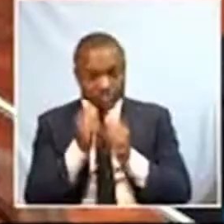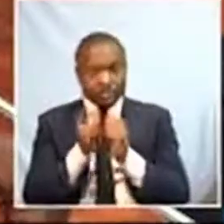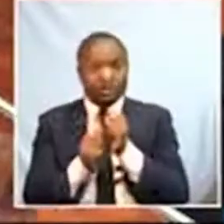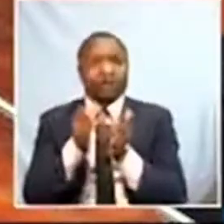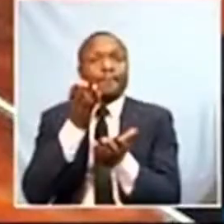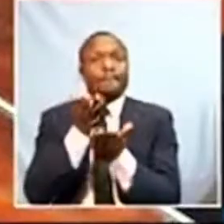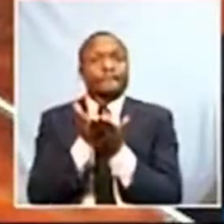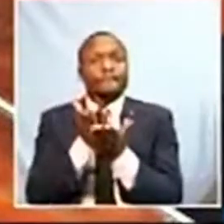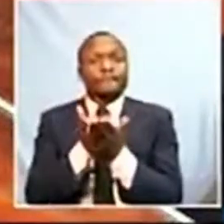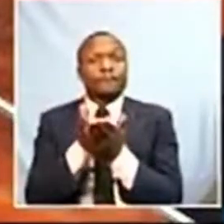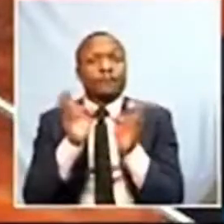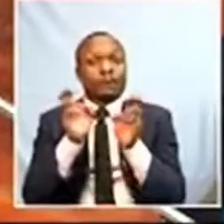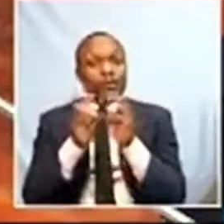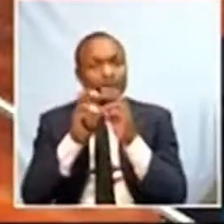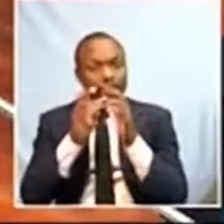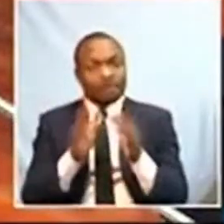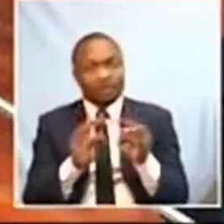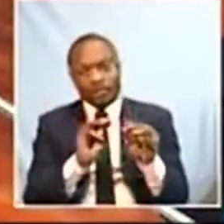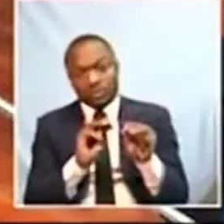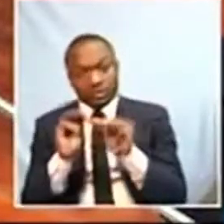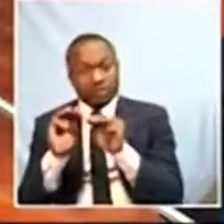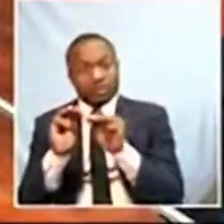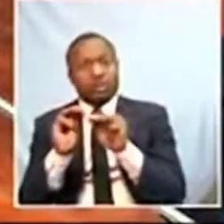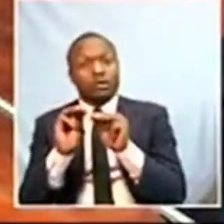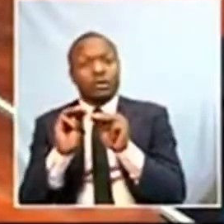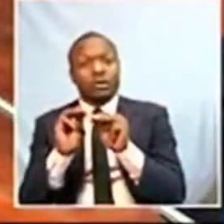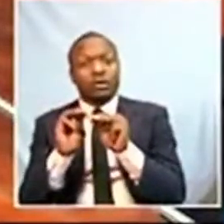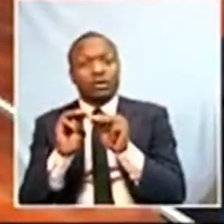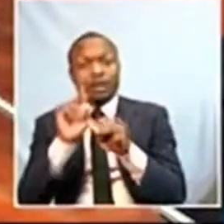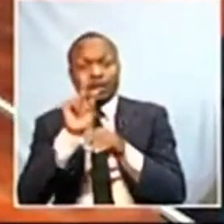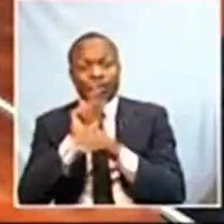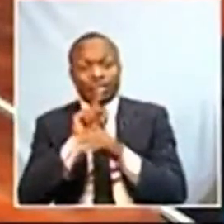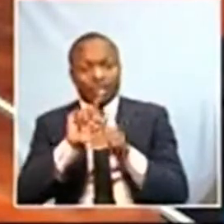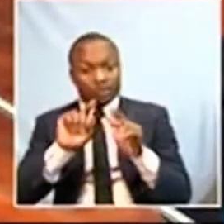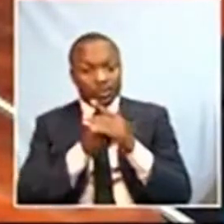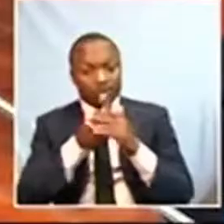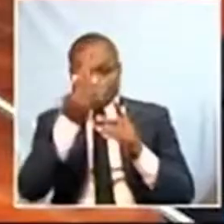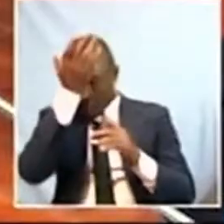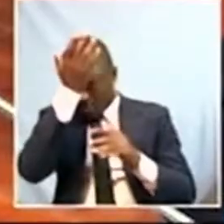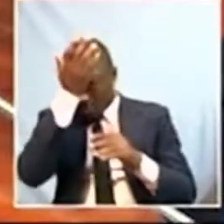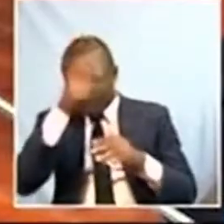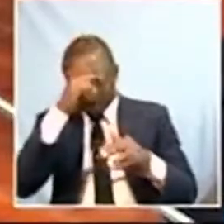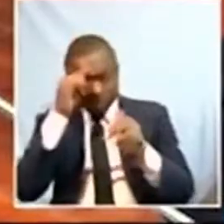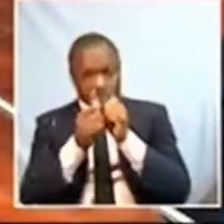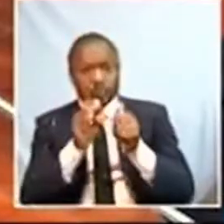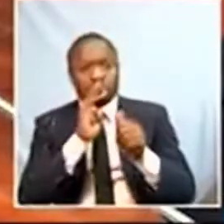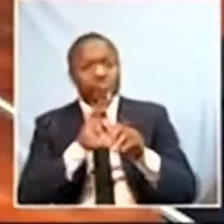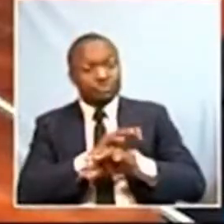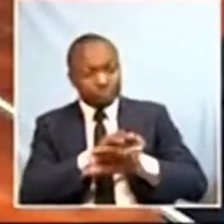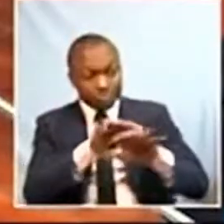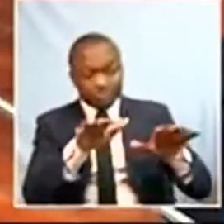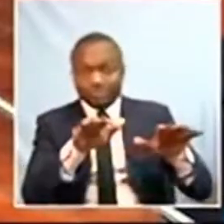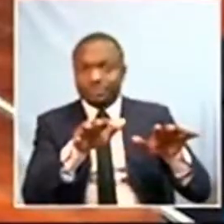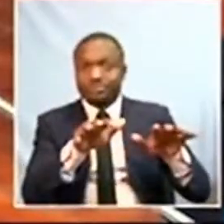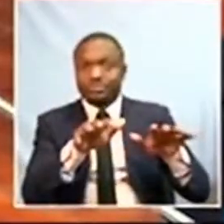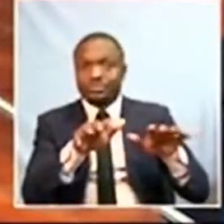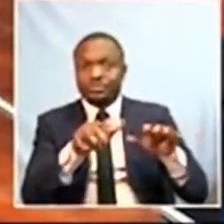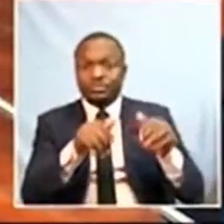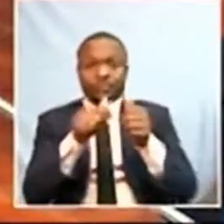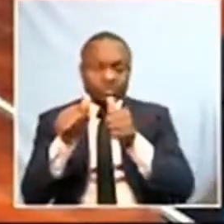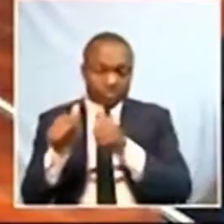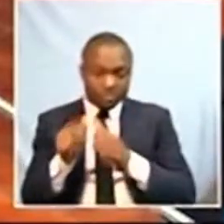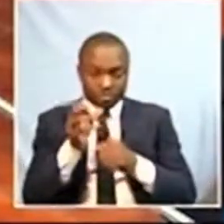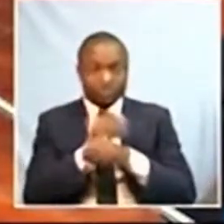request from the contractor to shift the project commencement date due to water logging. Action taken: